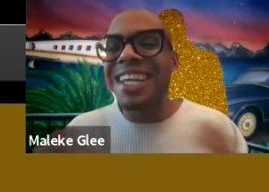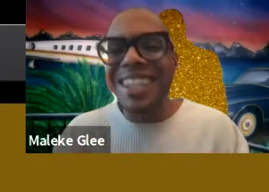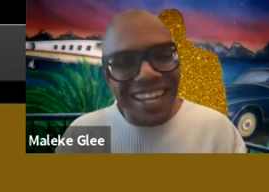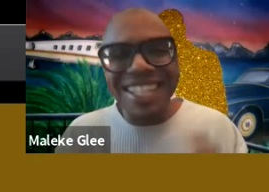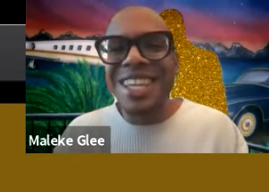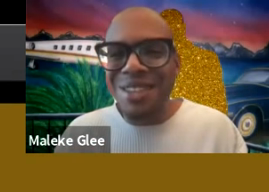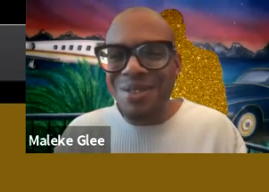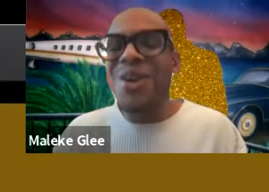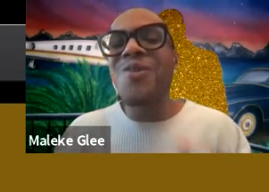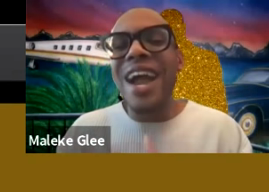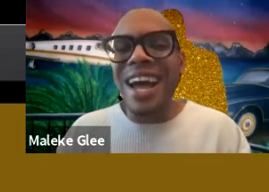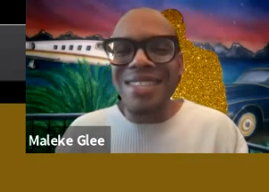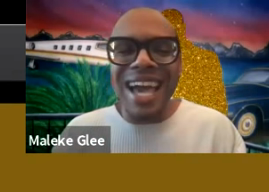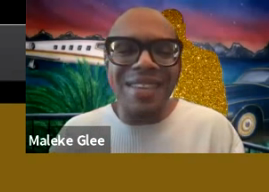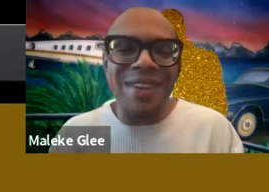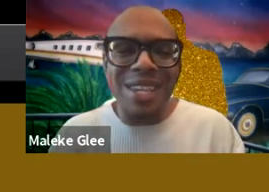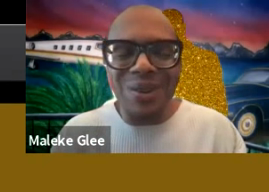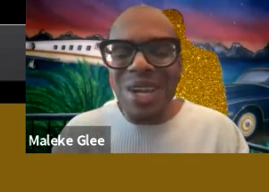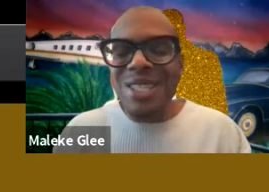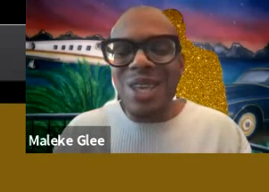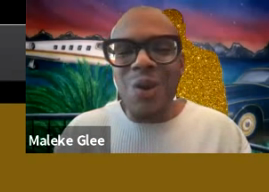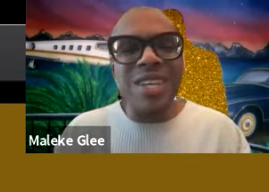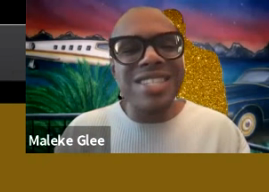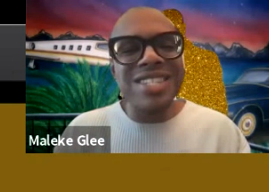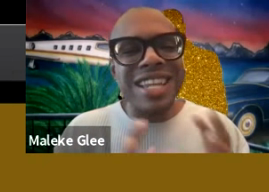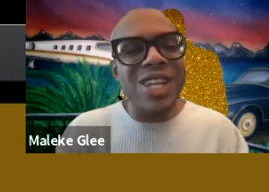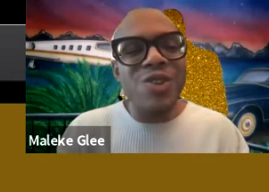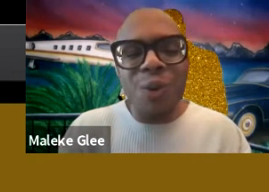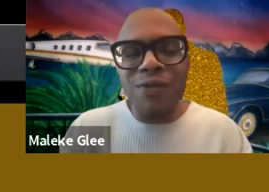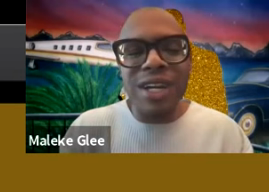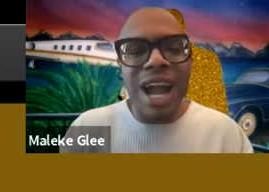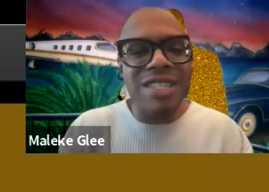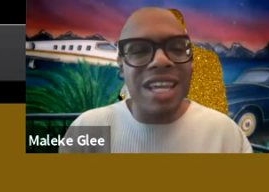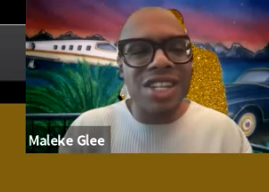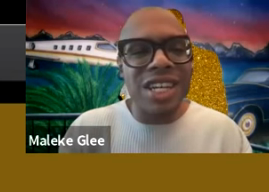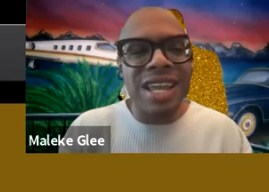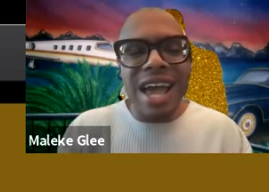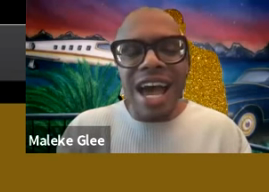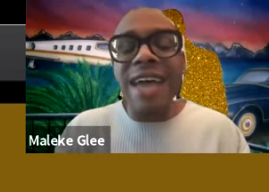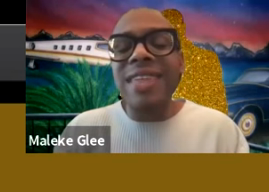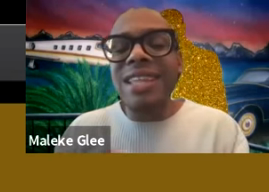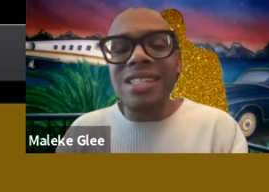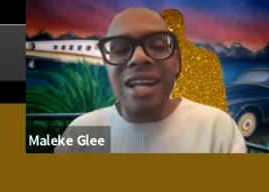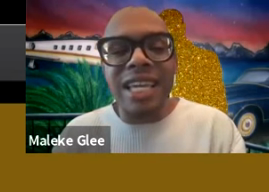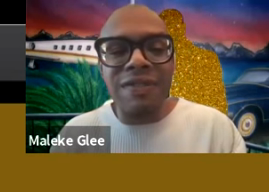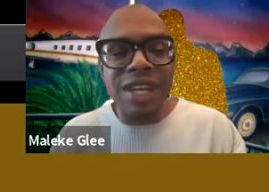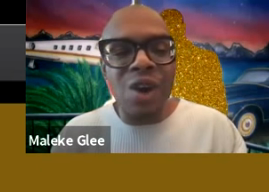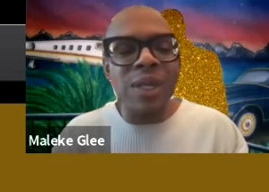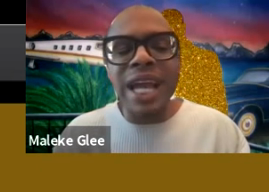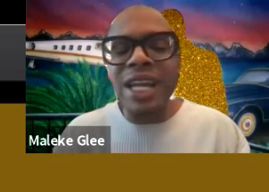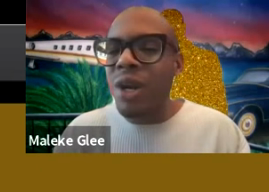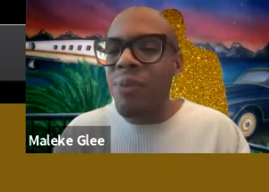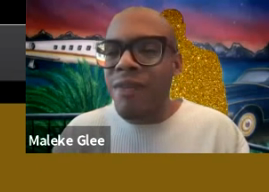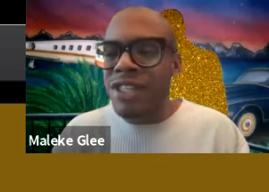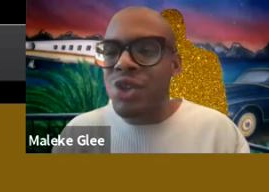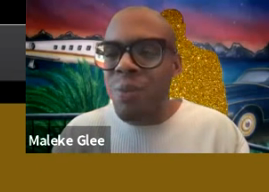but it kind of continues right outside the venue. So this is just an entry point for the conversation. I think that Shantae's video, which